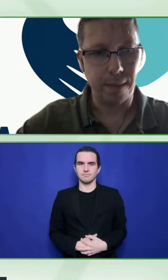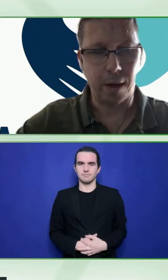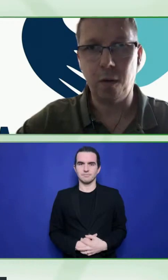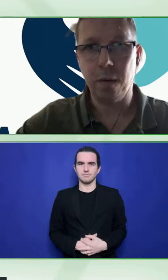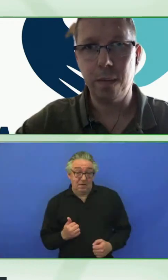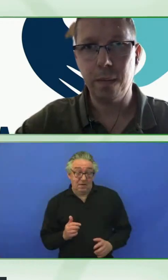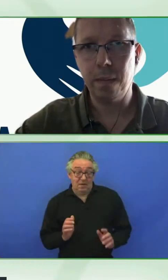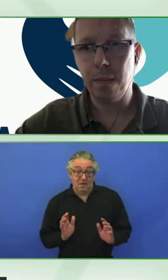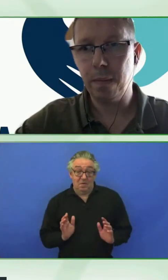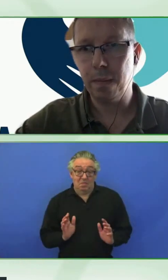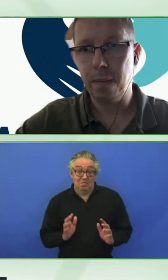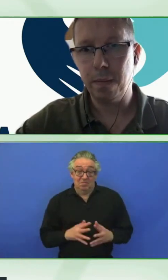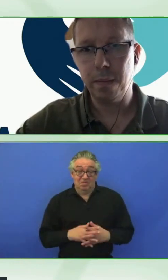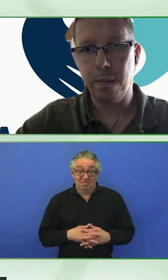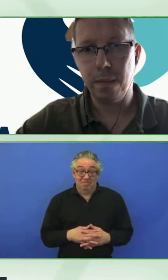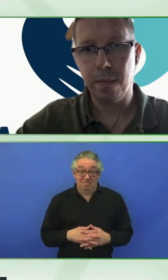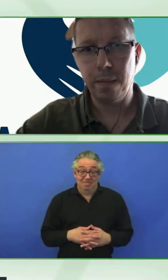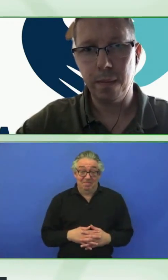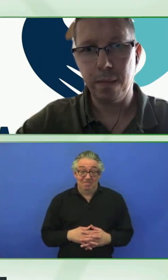Hello?